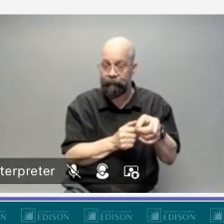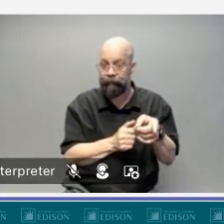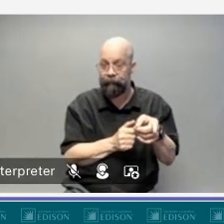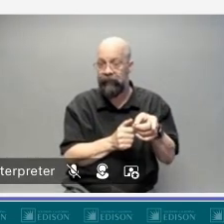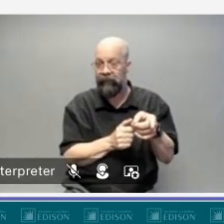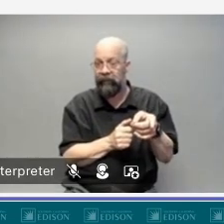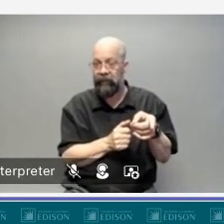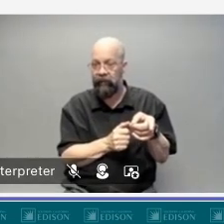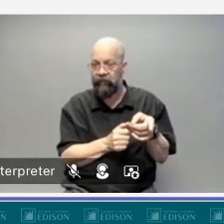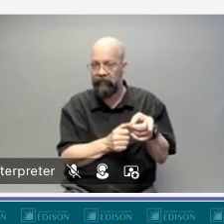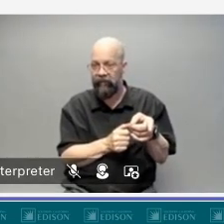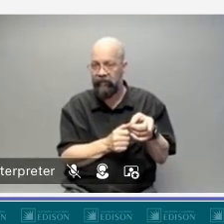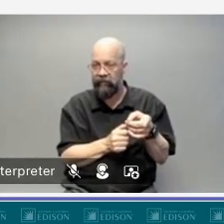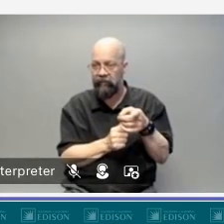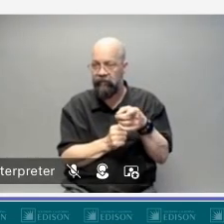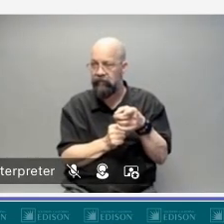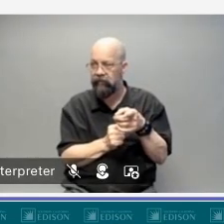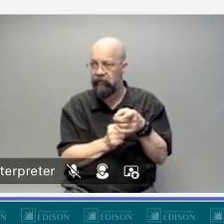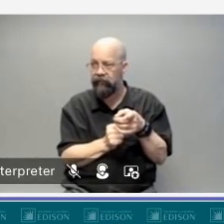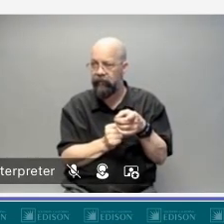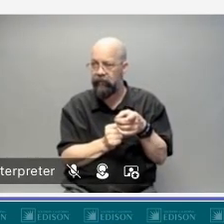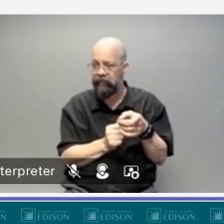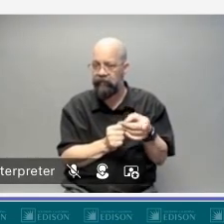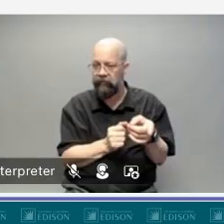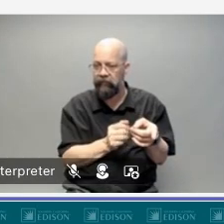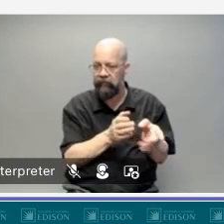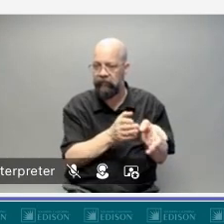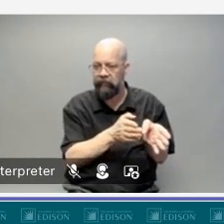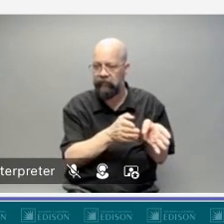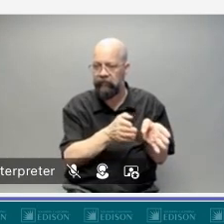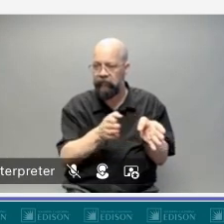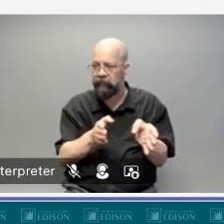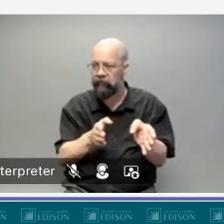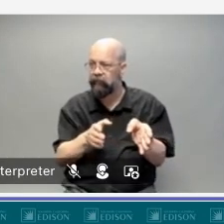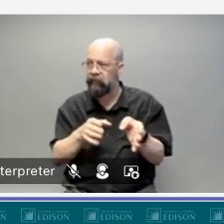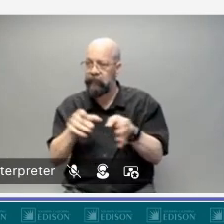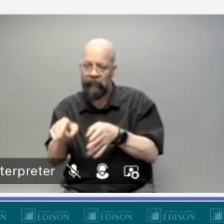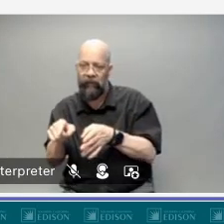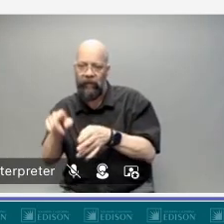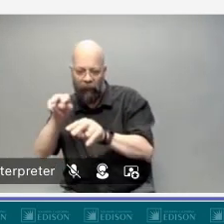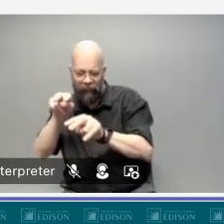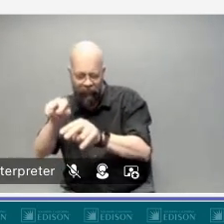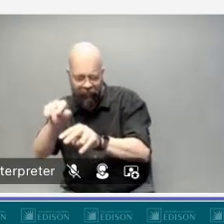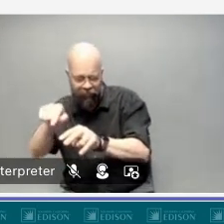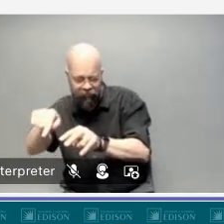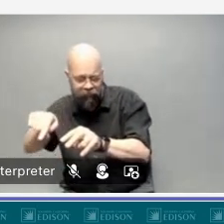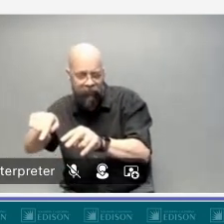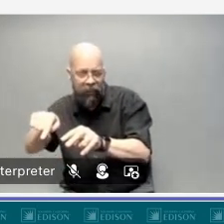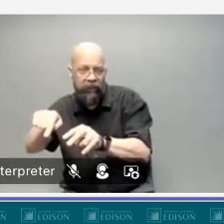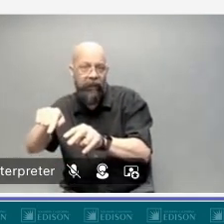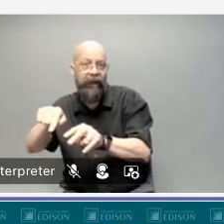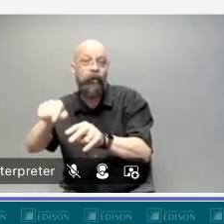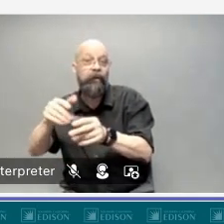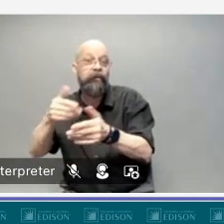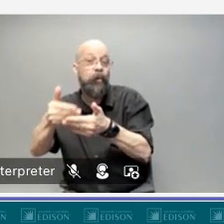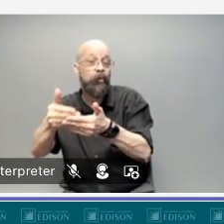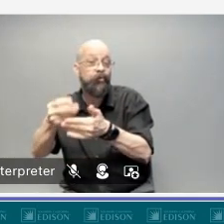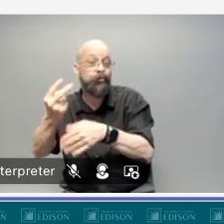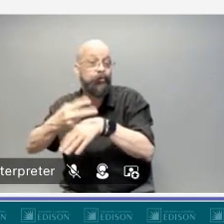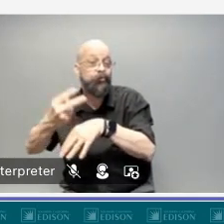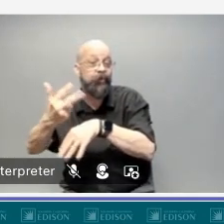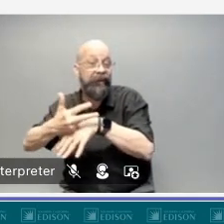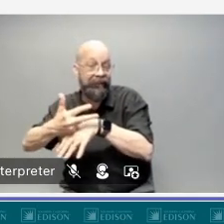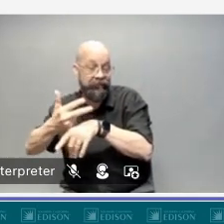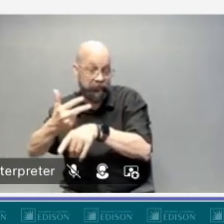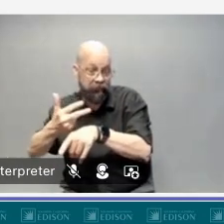helpful for us to really try to dial that in well so that we can notify you days ahead of